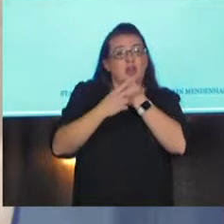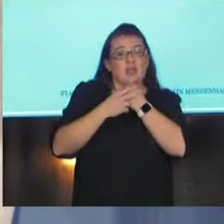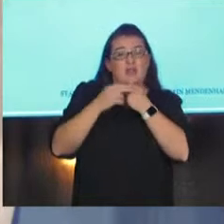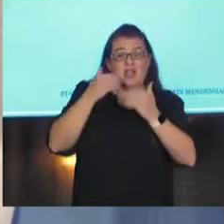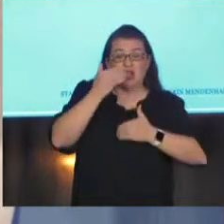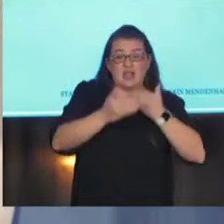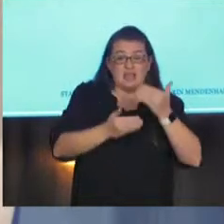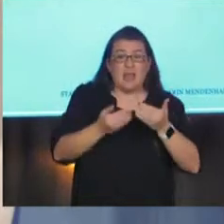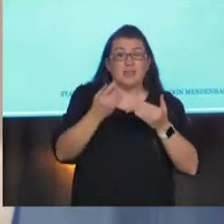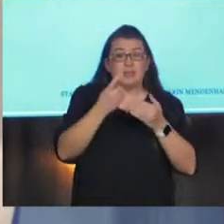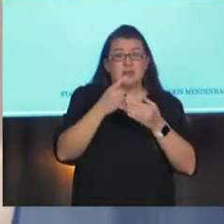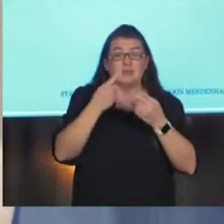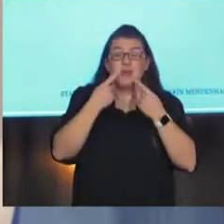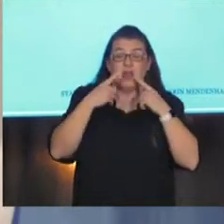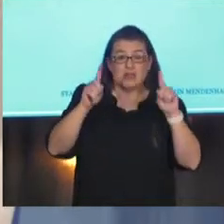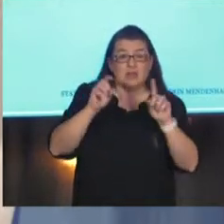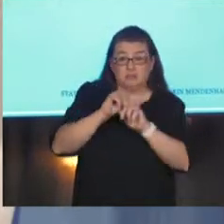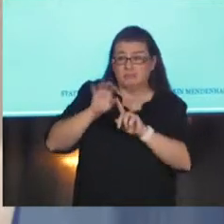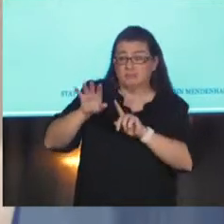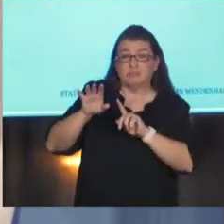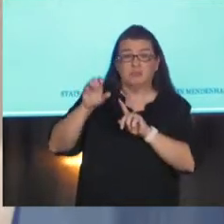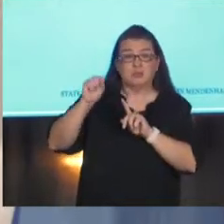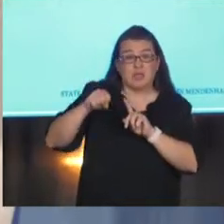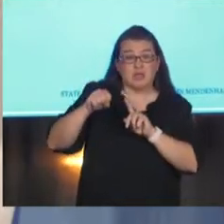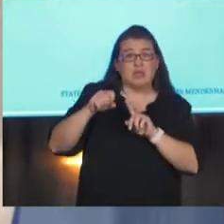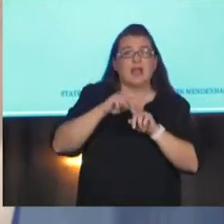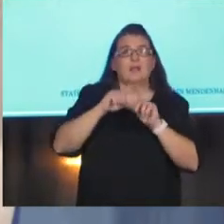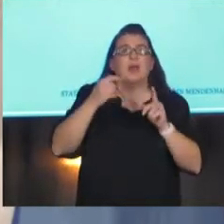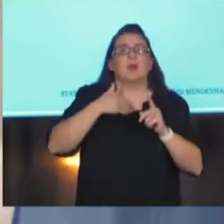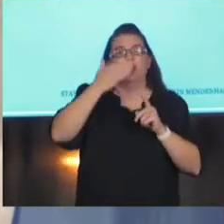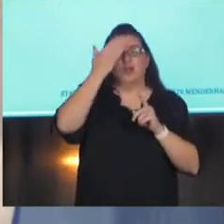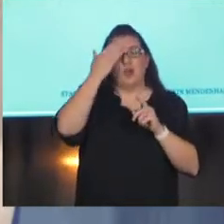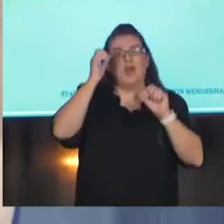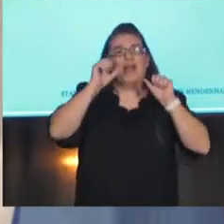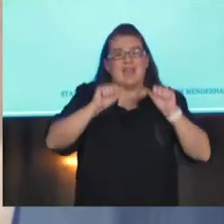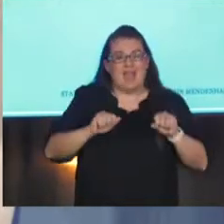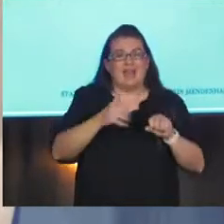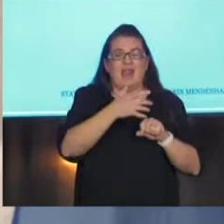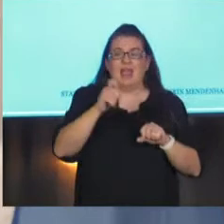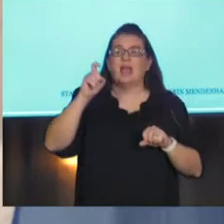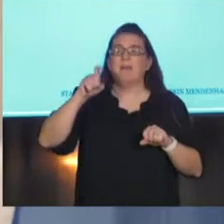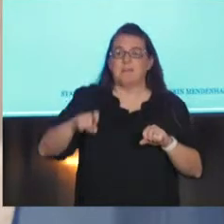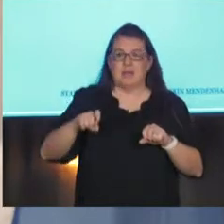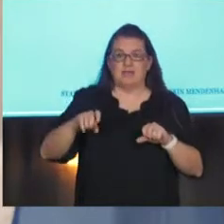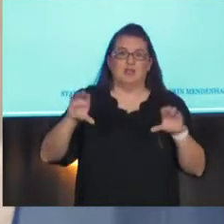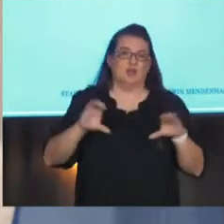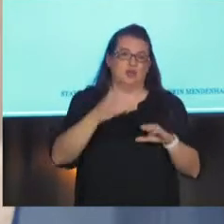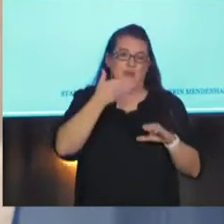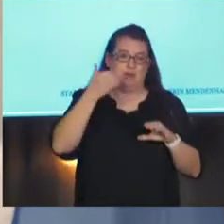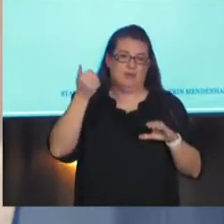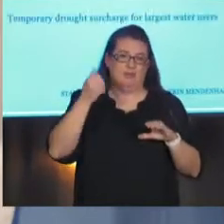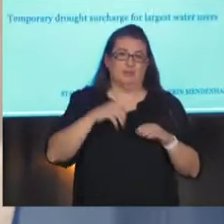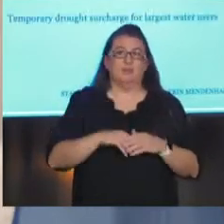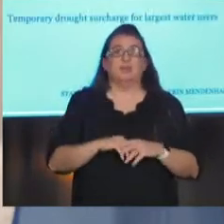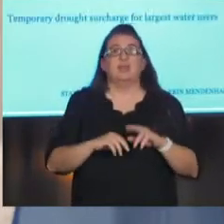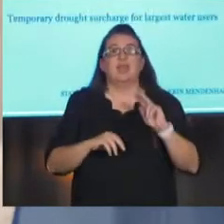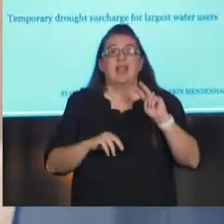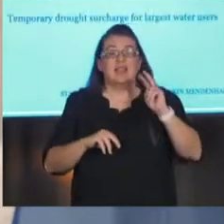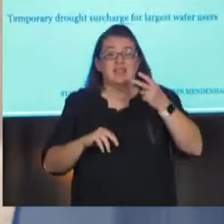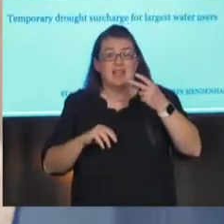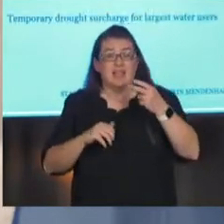been meaningful and they've been effective, but we know we can and must do better. So second, one of the most effective strategies